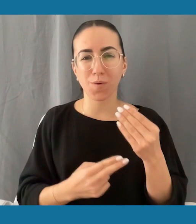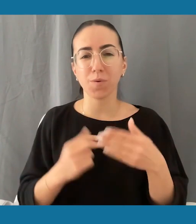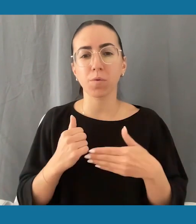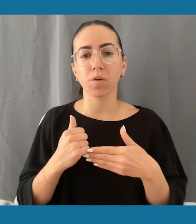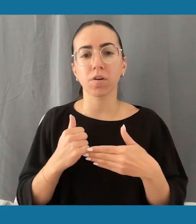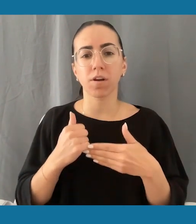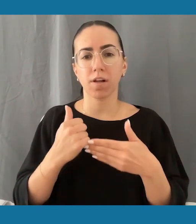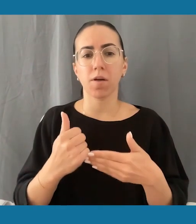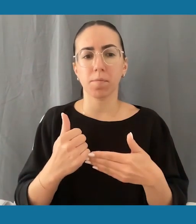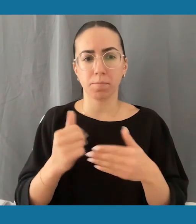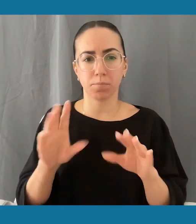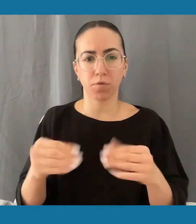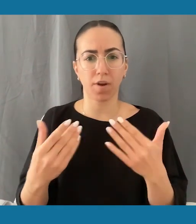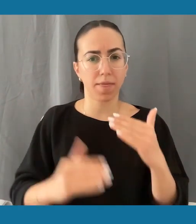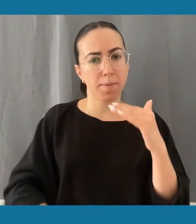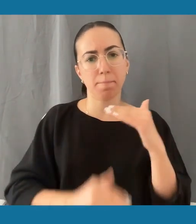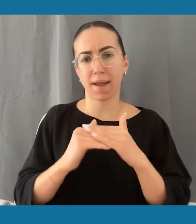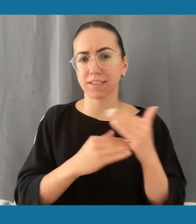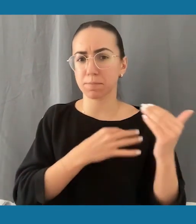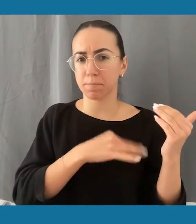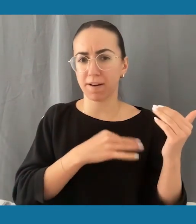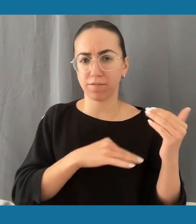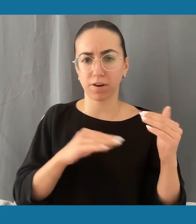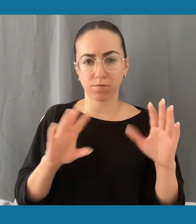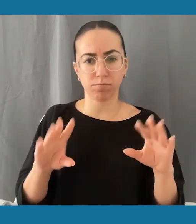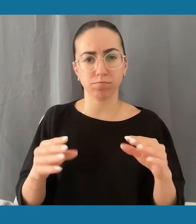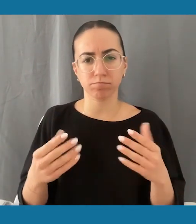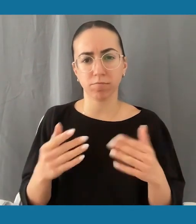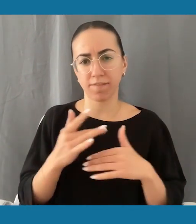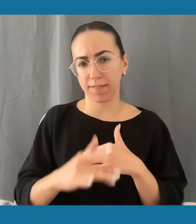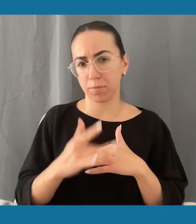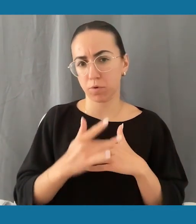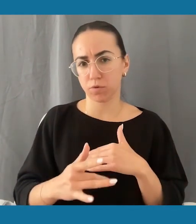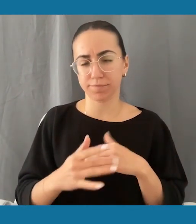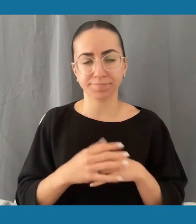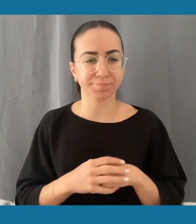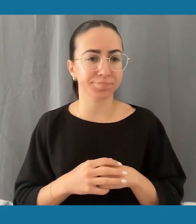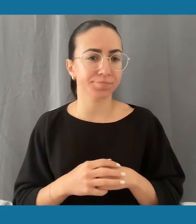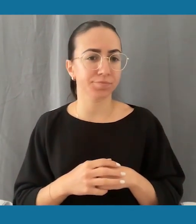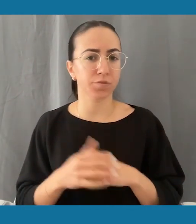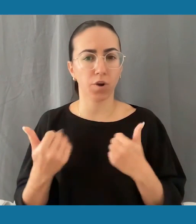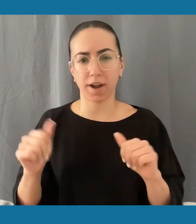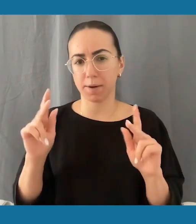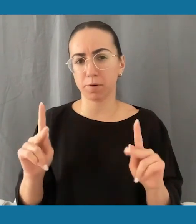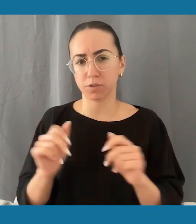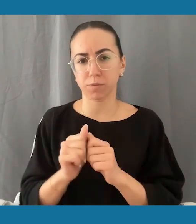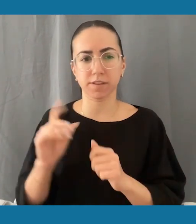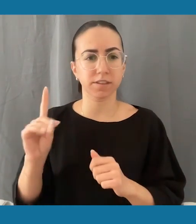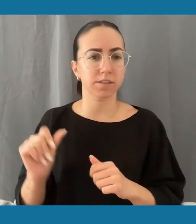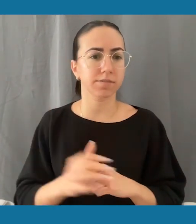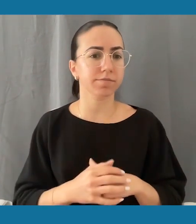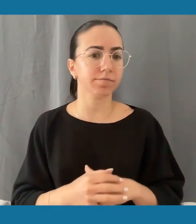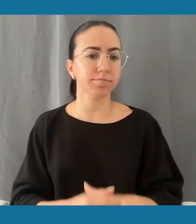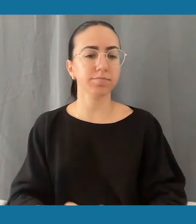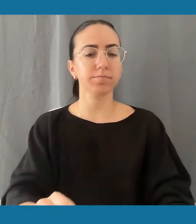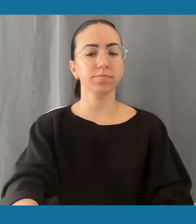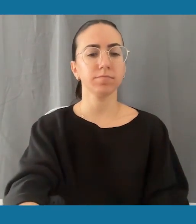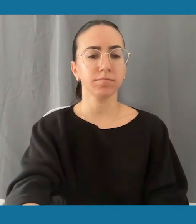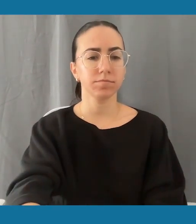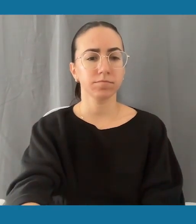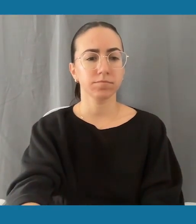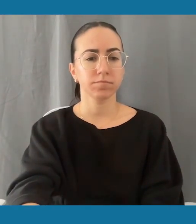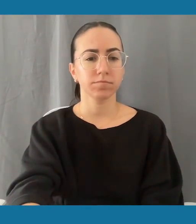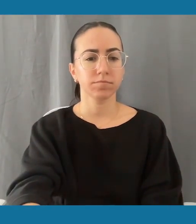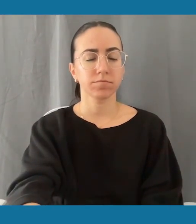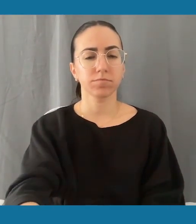available to the person who has a disability. So one of the things I'd like to talk about